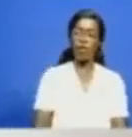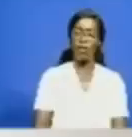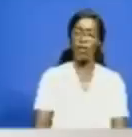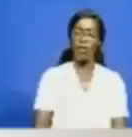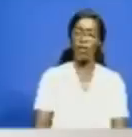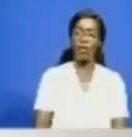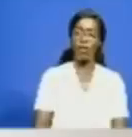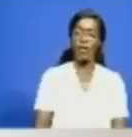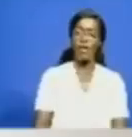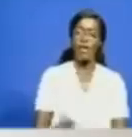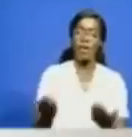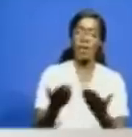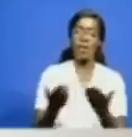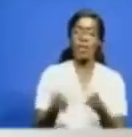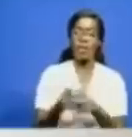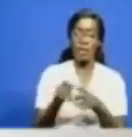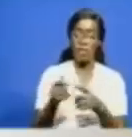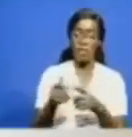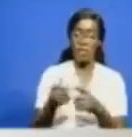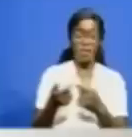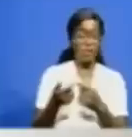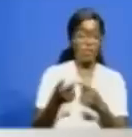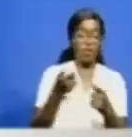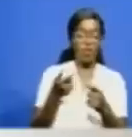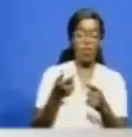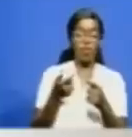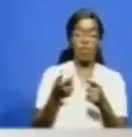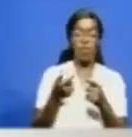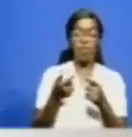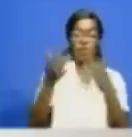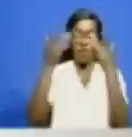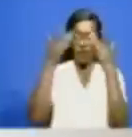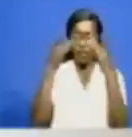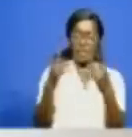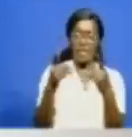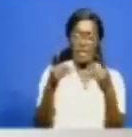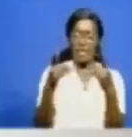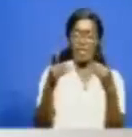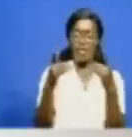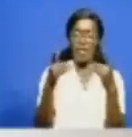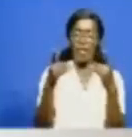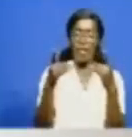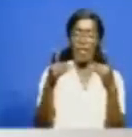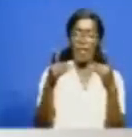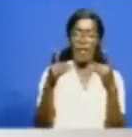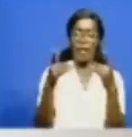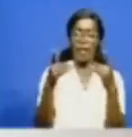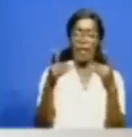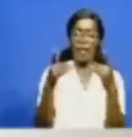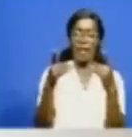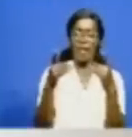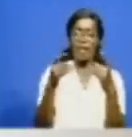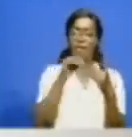Ambapo pia Mzee Nyachae hapo alitoka hapo. We have decided that in order to give the sons